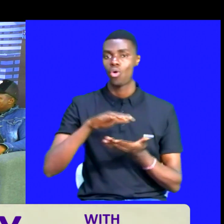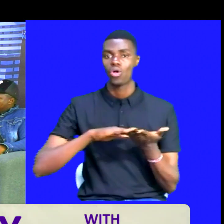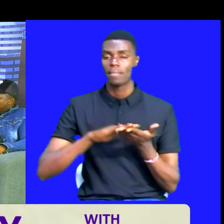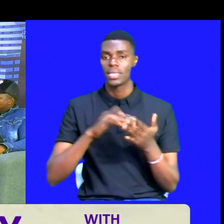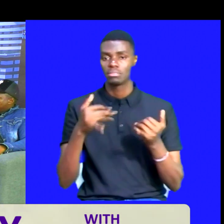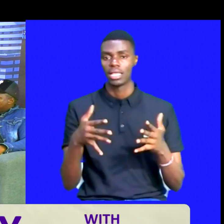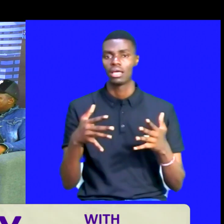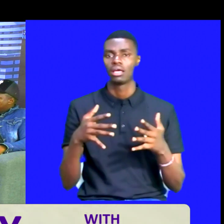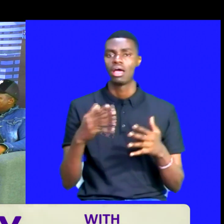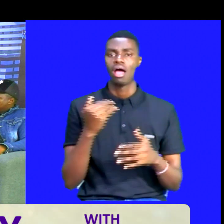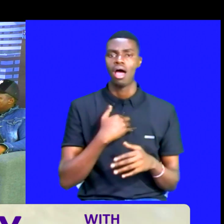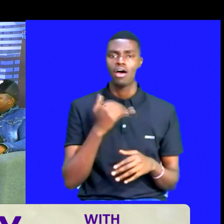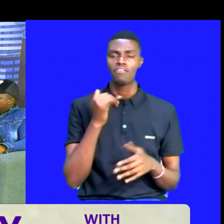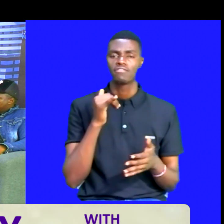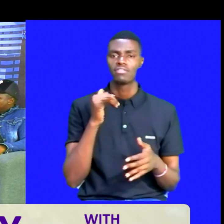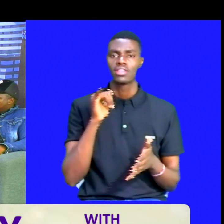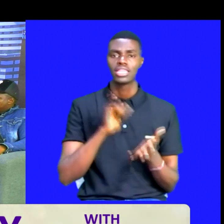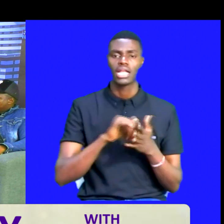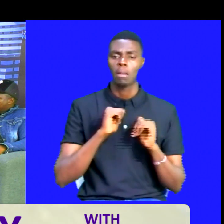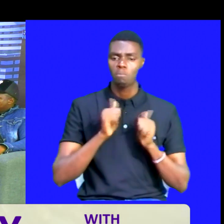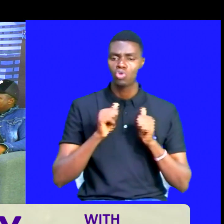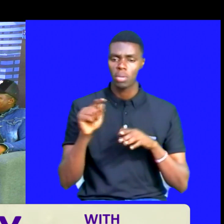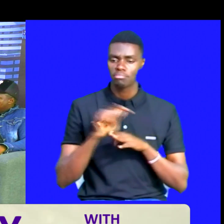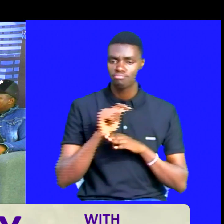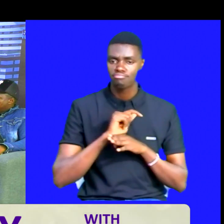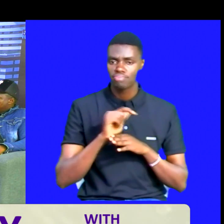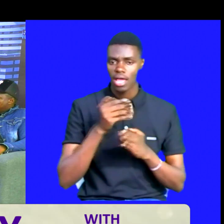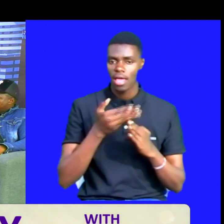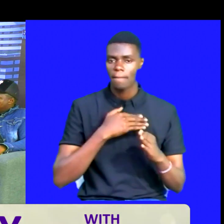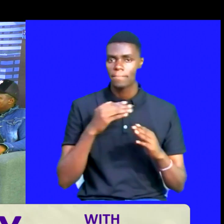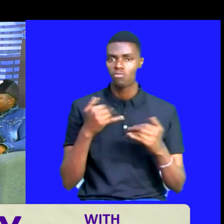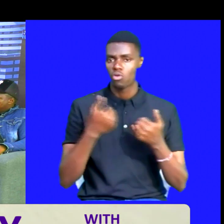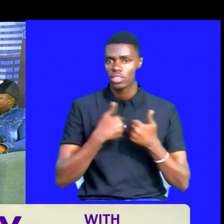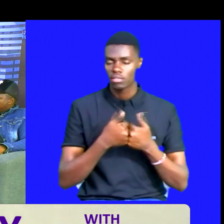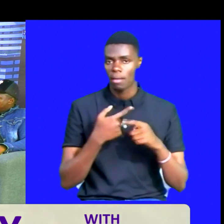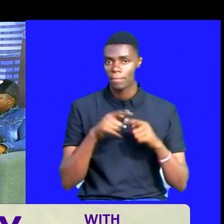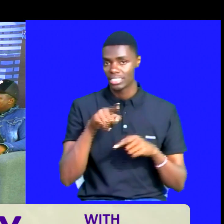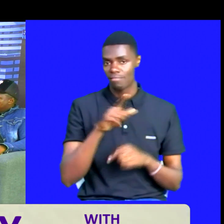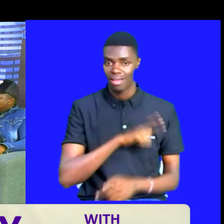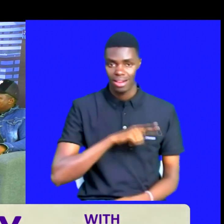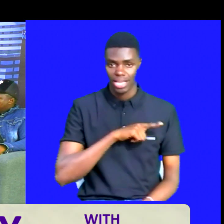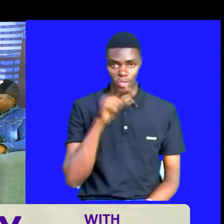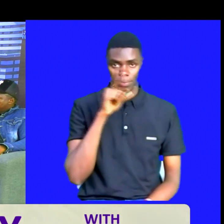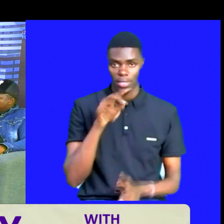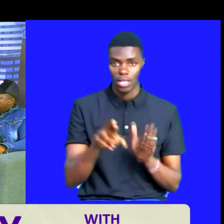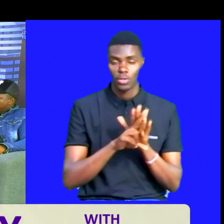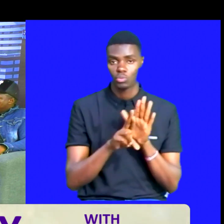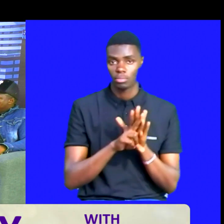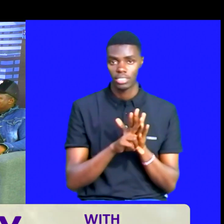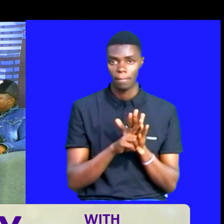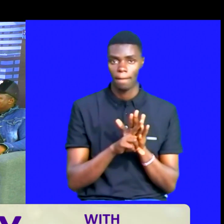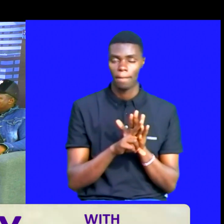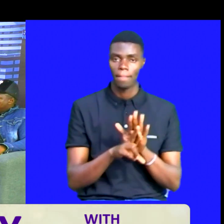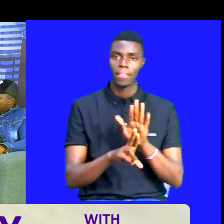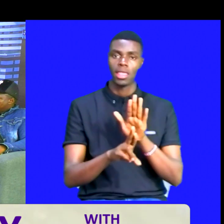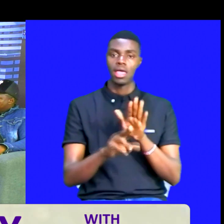don't go through that, you know, proper training that ahead of the games. But then again, when you're fortunate enough to have, you know, to represent,